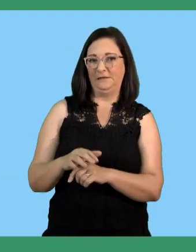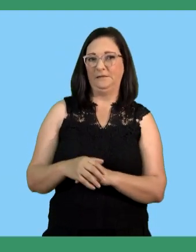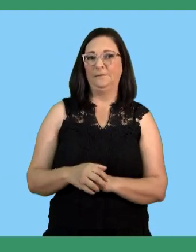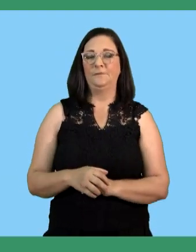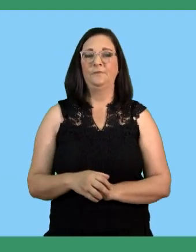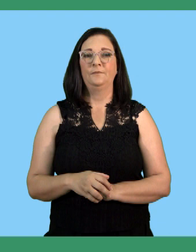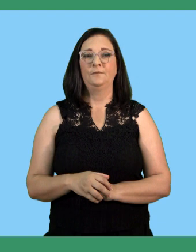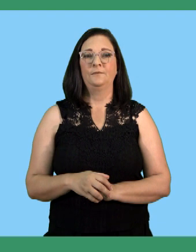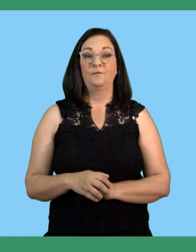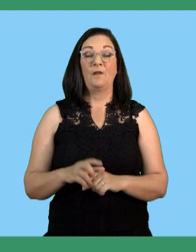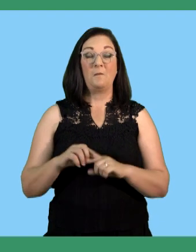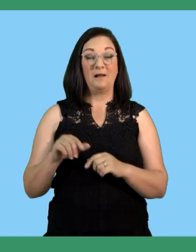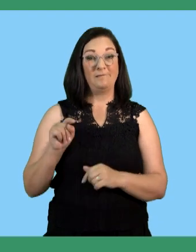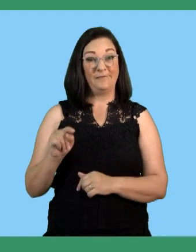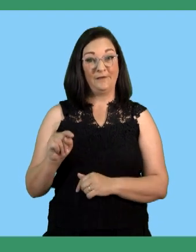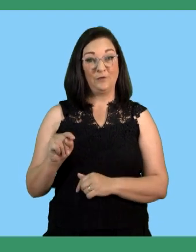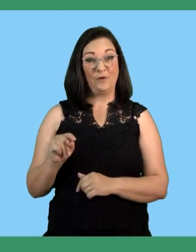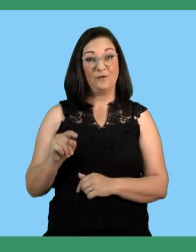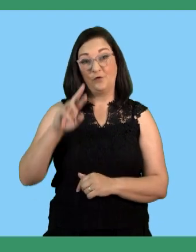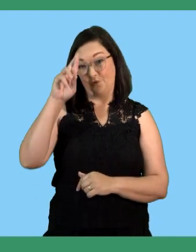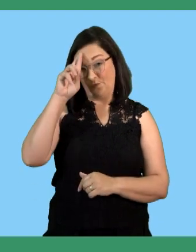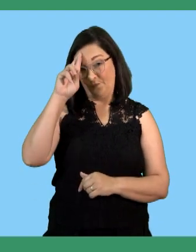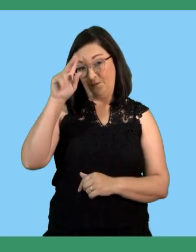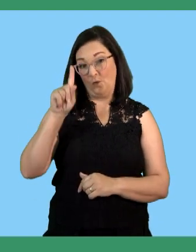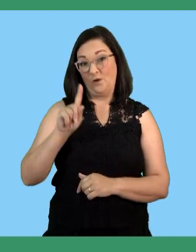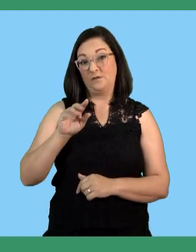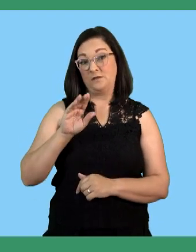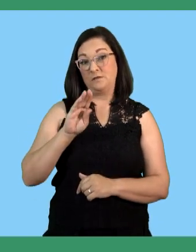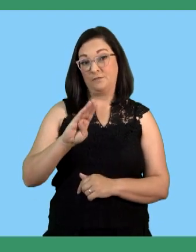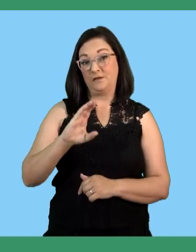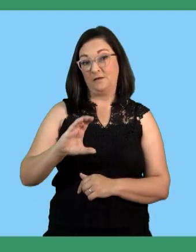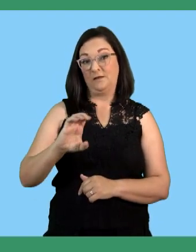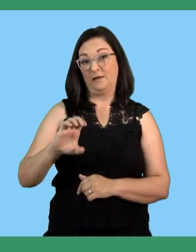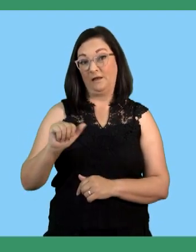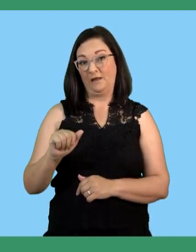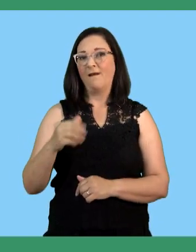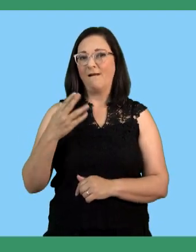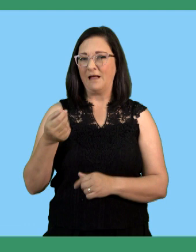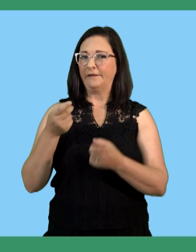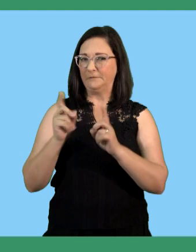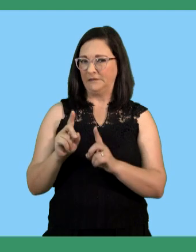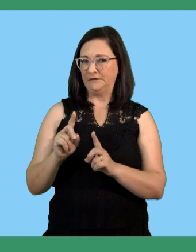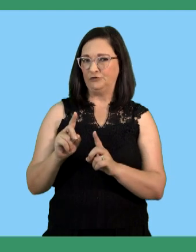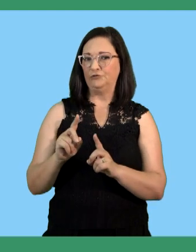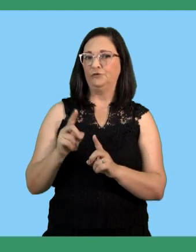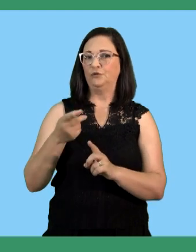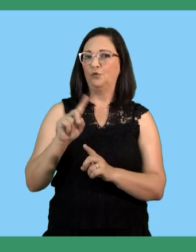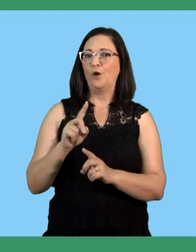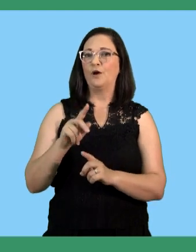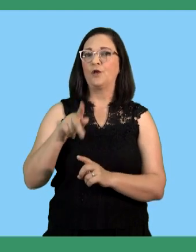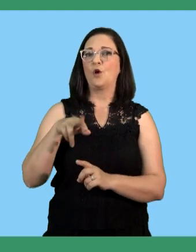Employment Act. But don't forget that with the Basic Conditions of Employment Act, it has got some special aspect, which